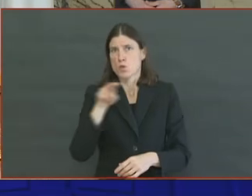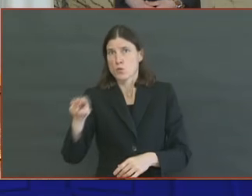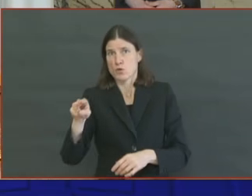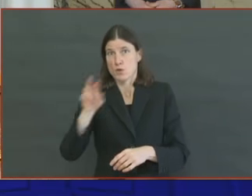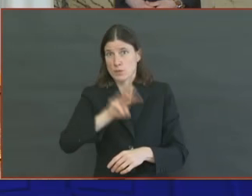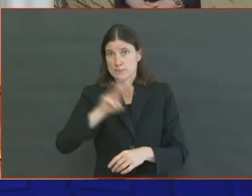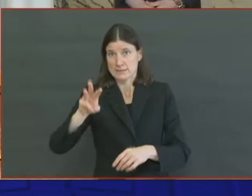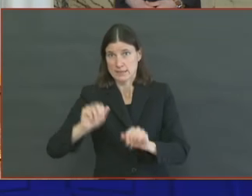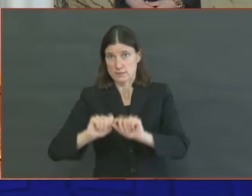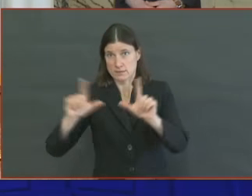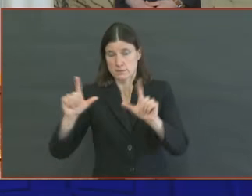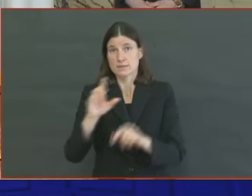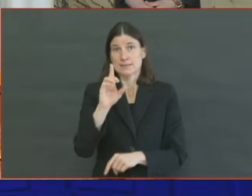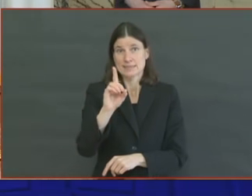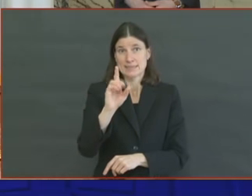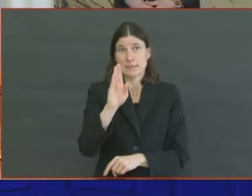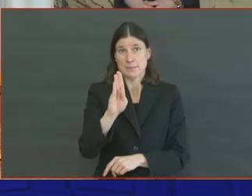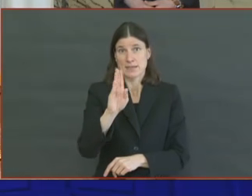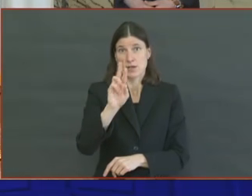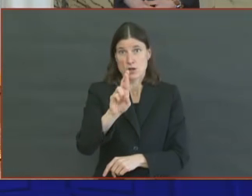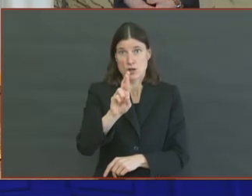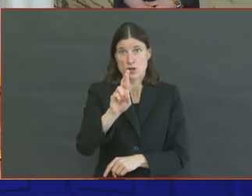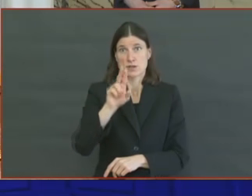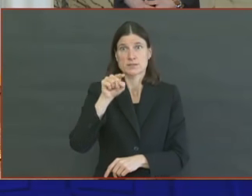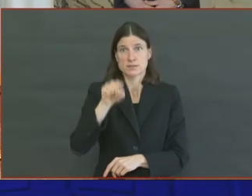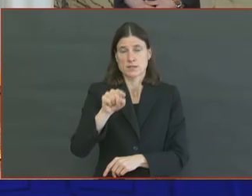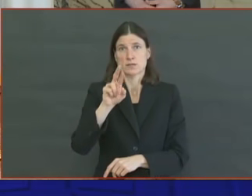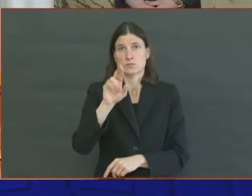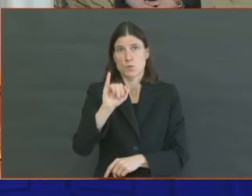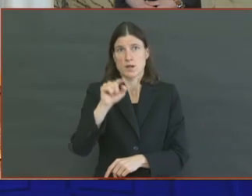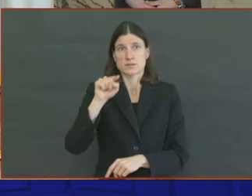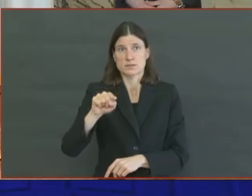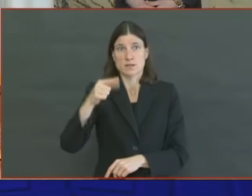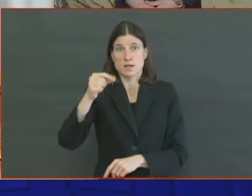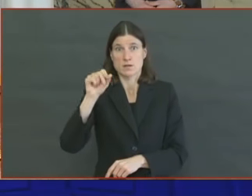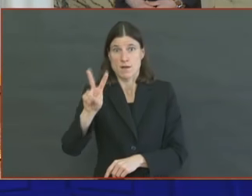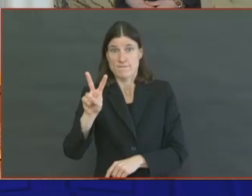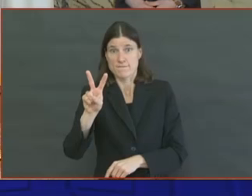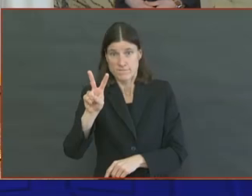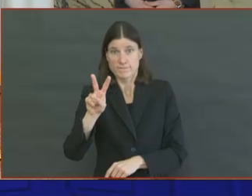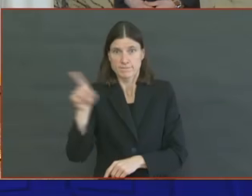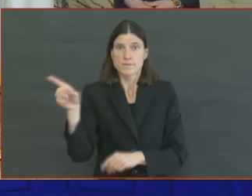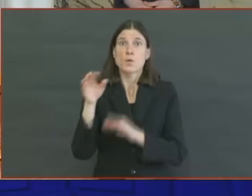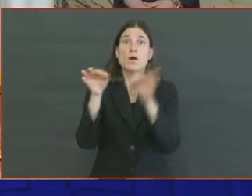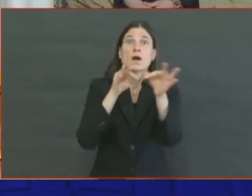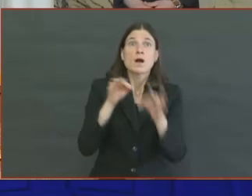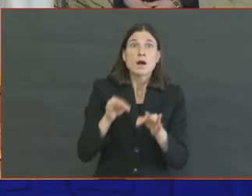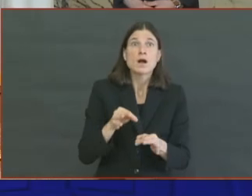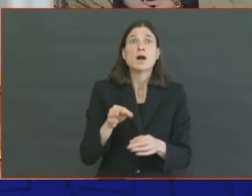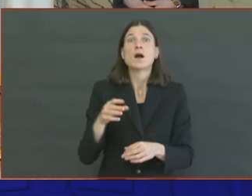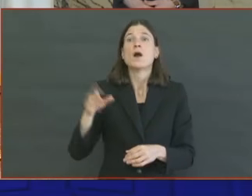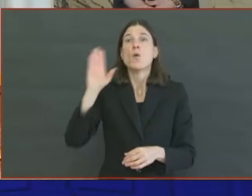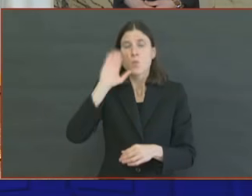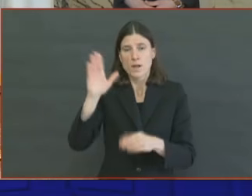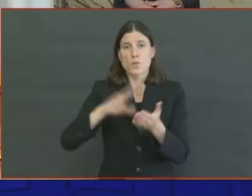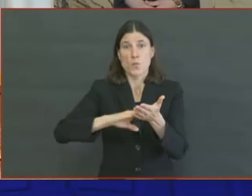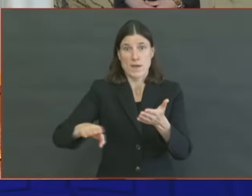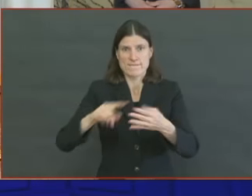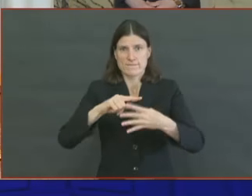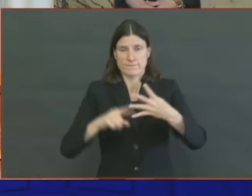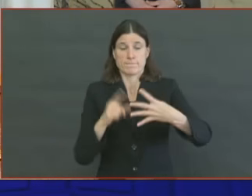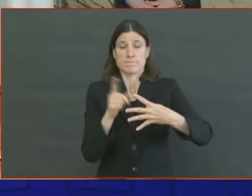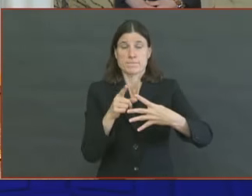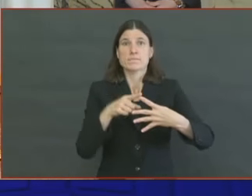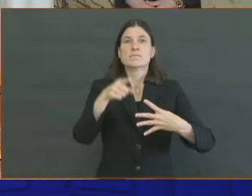for all residential mortgage payments for individuals impacted by the coronavirus, with the